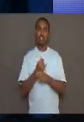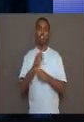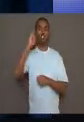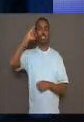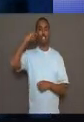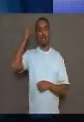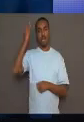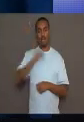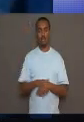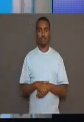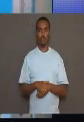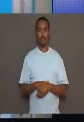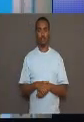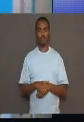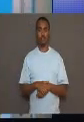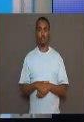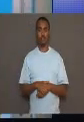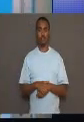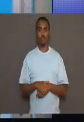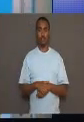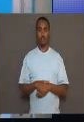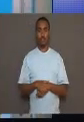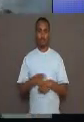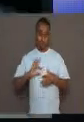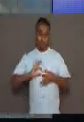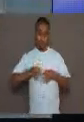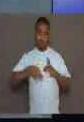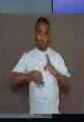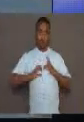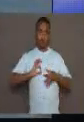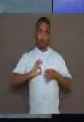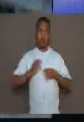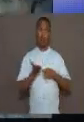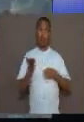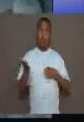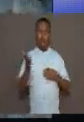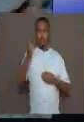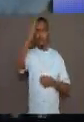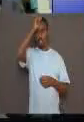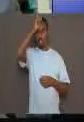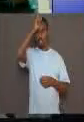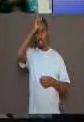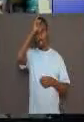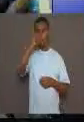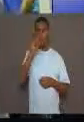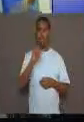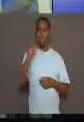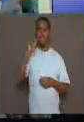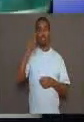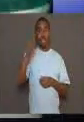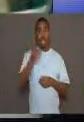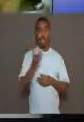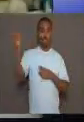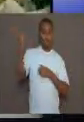Japan. The brass buttons are made in Germany using zinc from